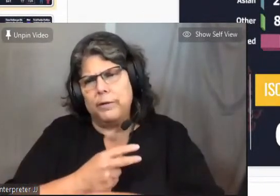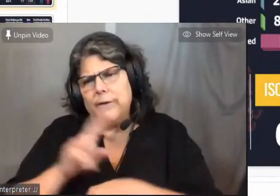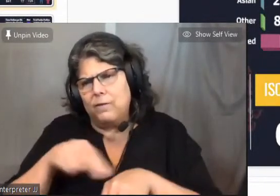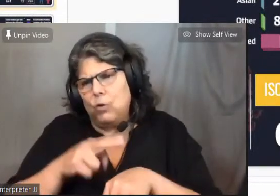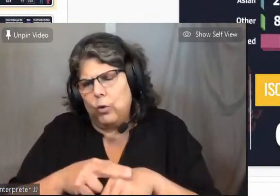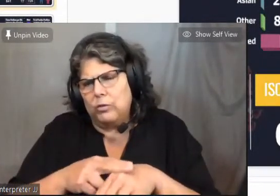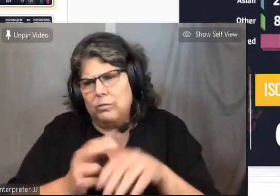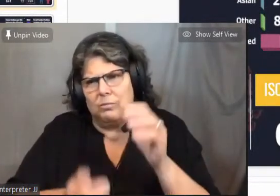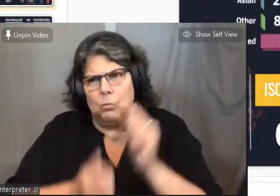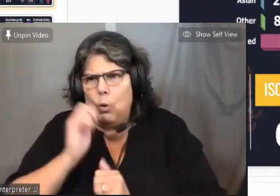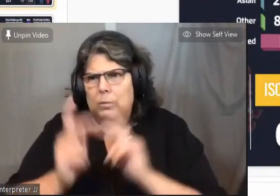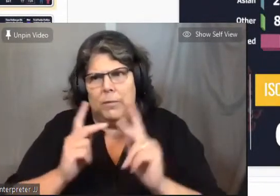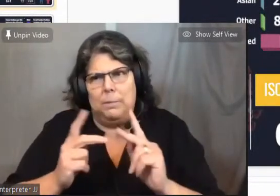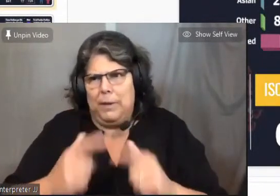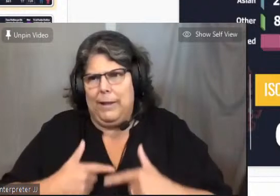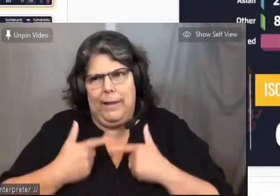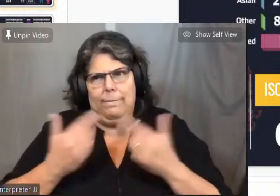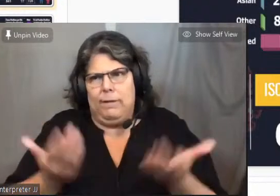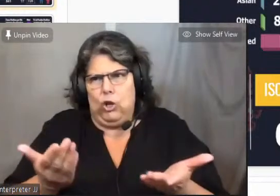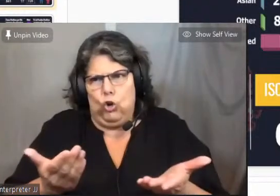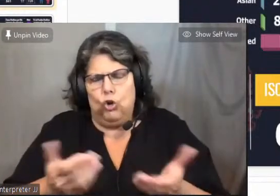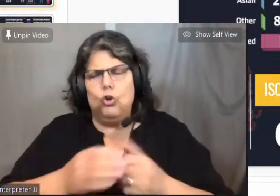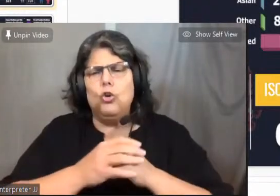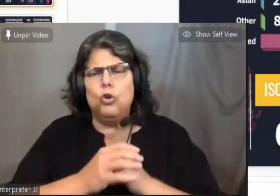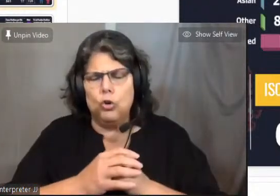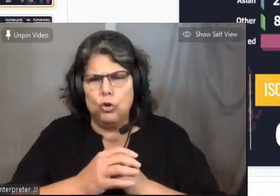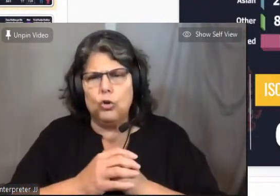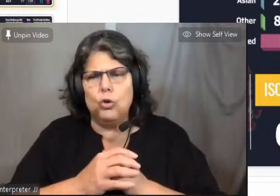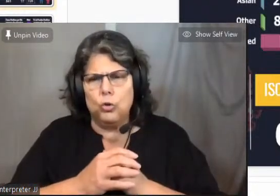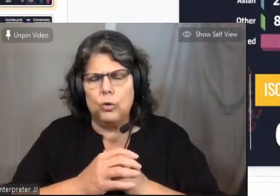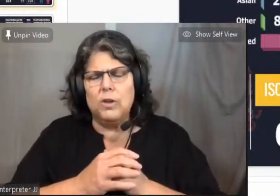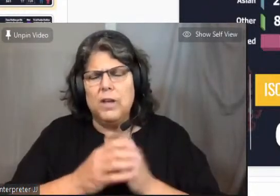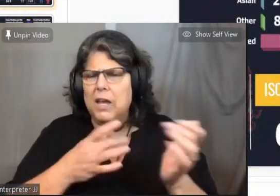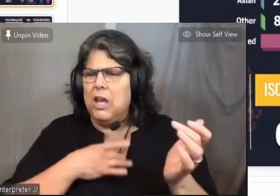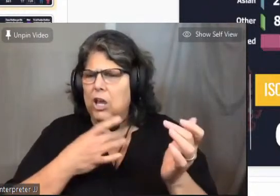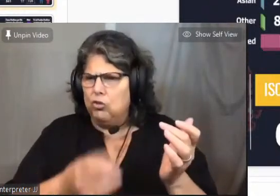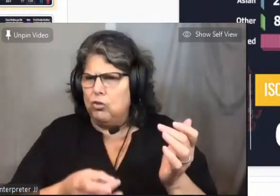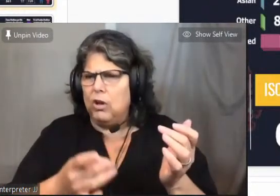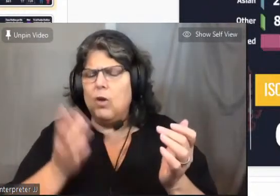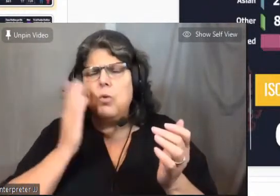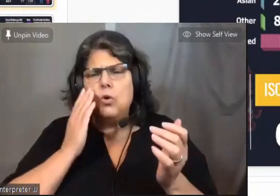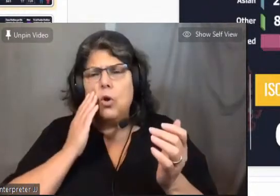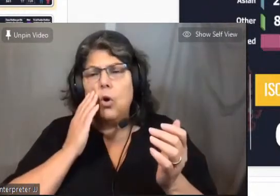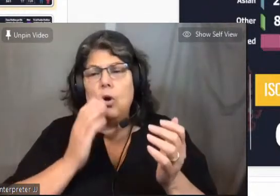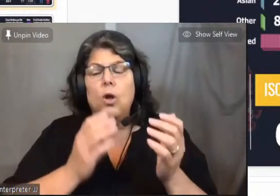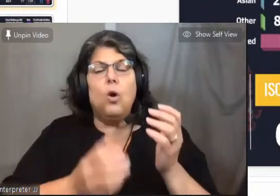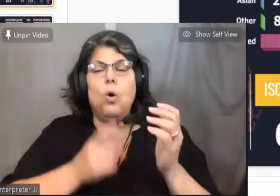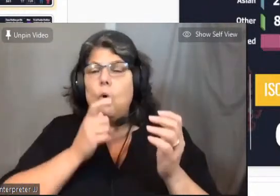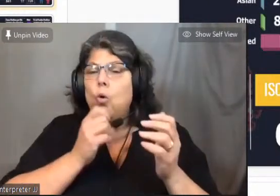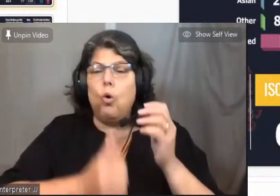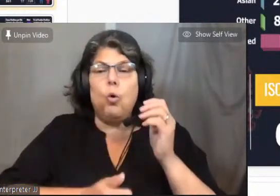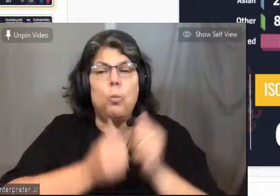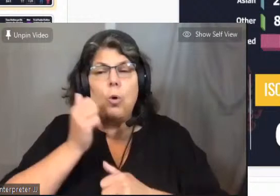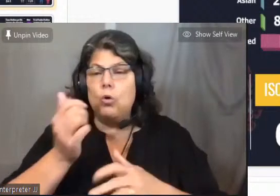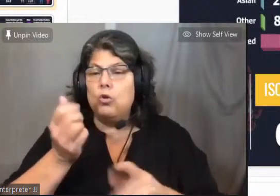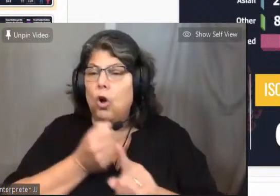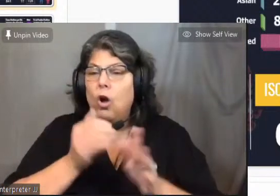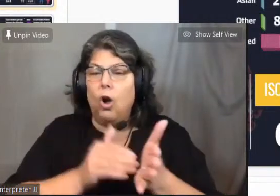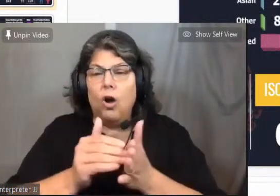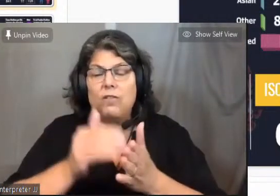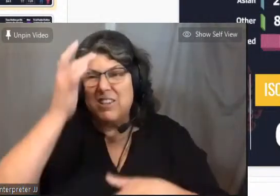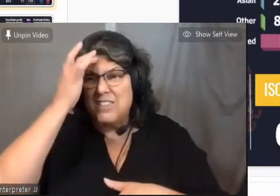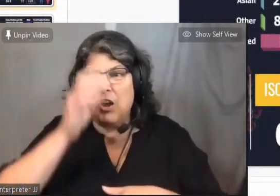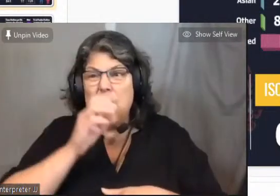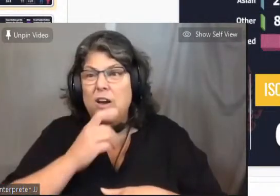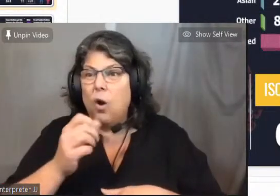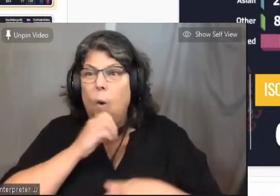populous in that area. And that, interestingly, and we've known this for a while, the most affected age group is, interestingly, 19